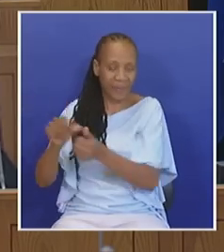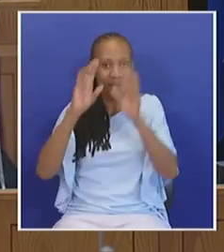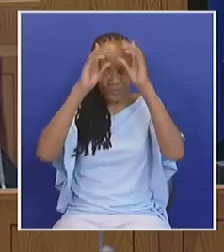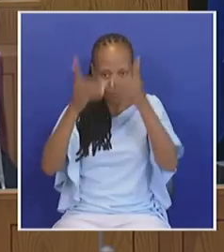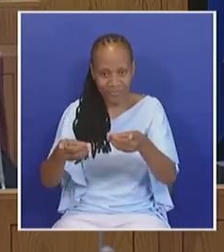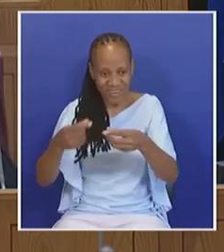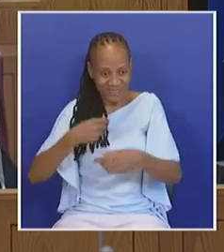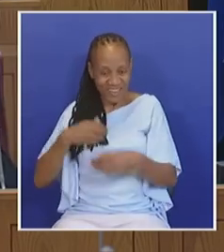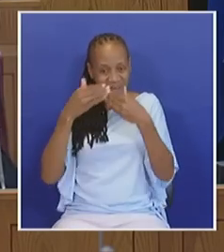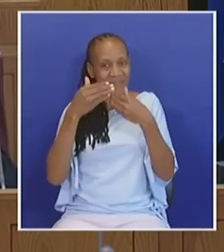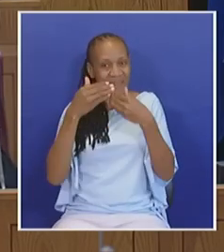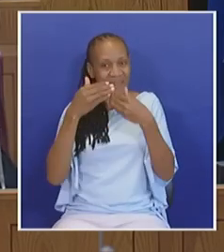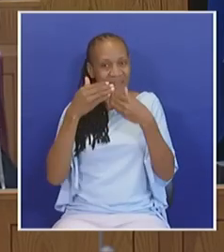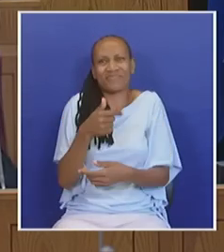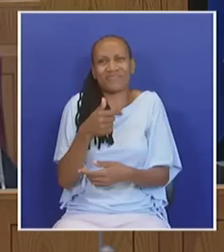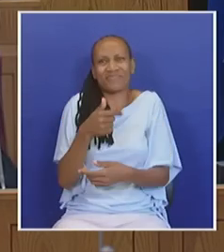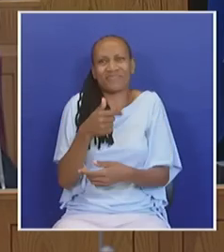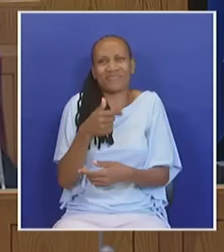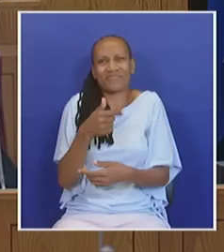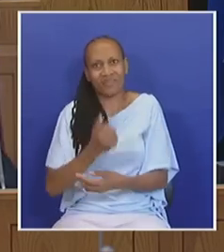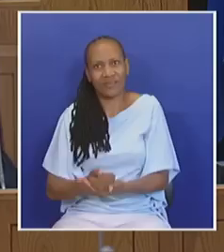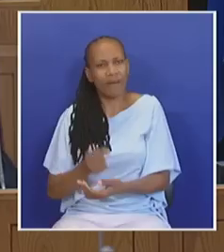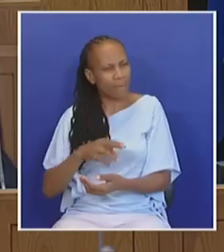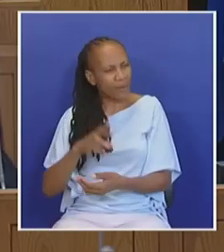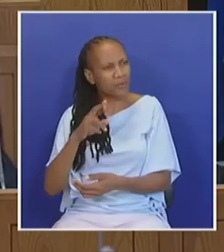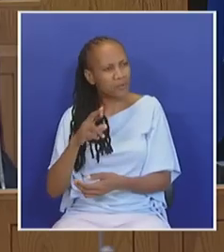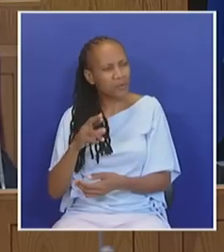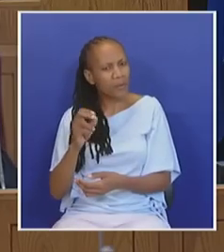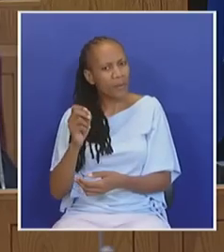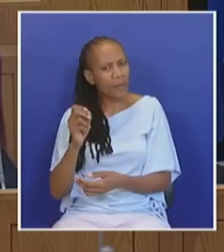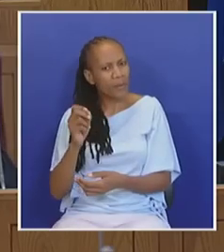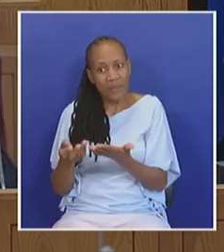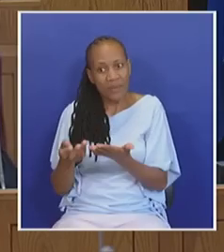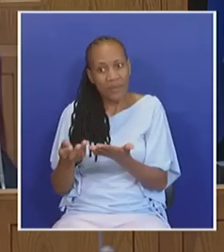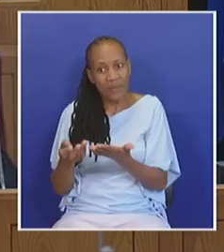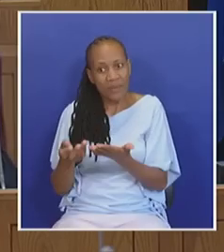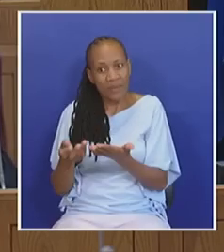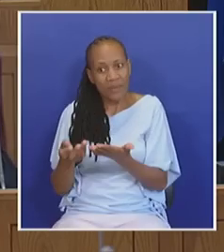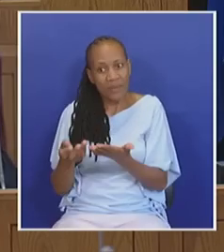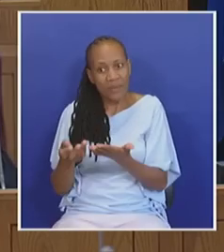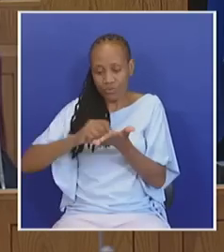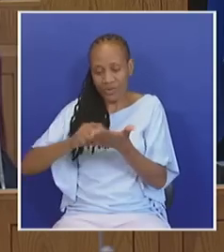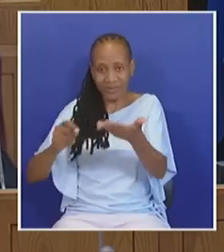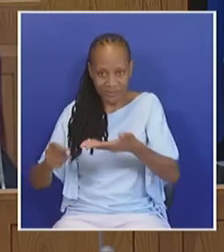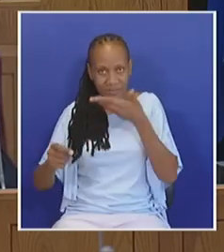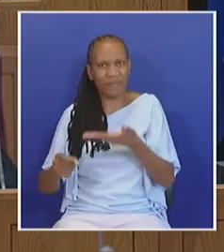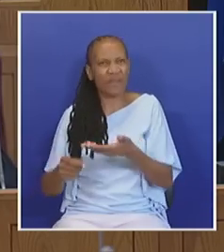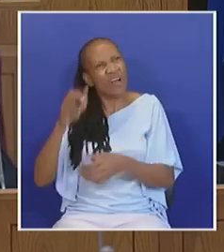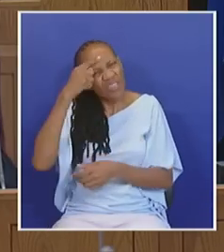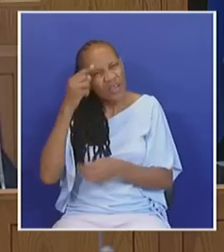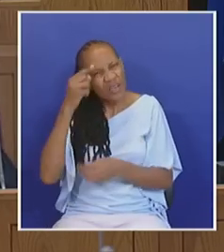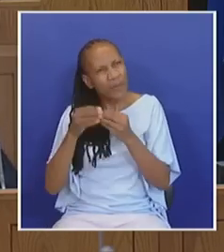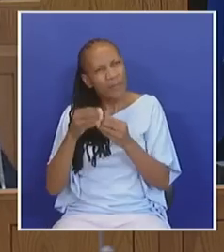that I do submit a written reminder to that I think it was Honorable Dikale who